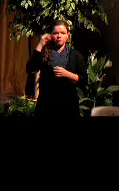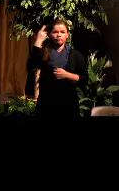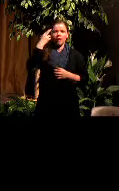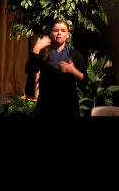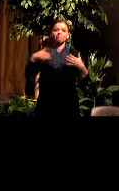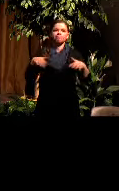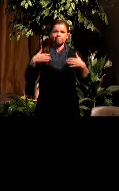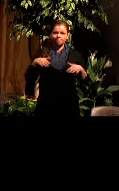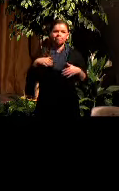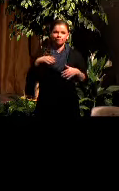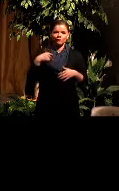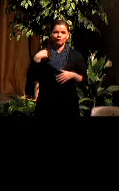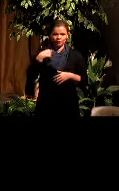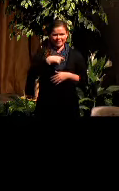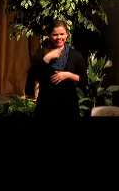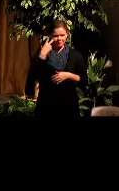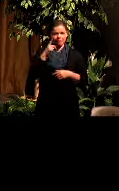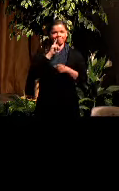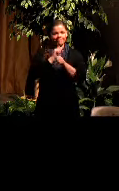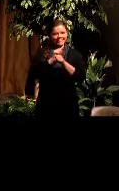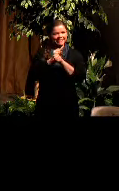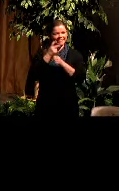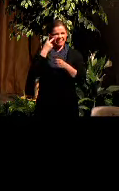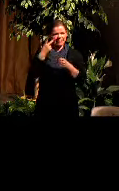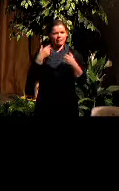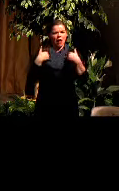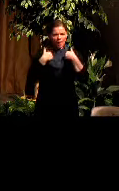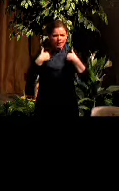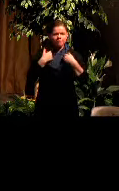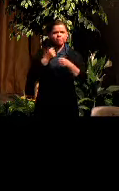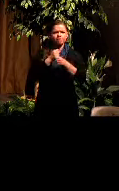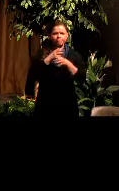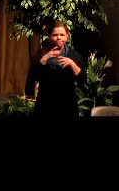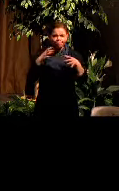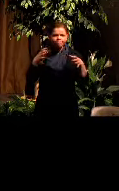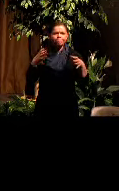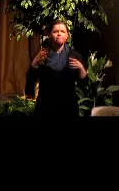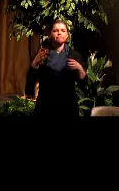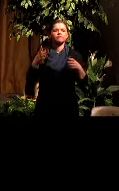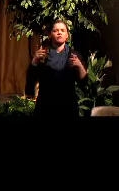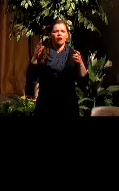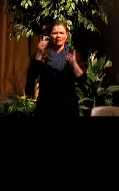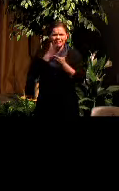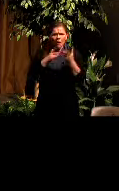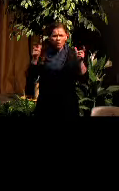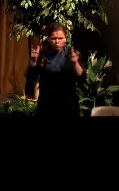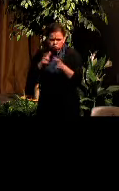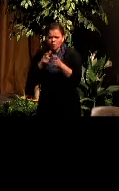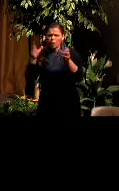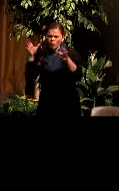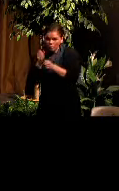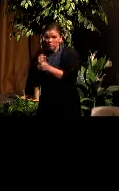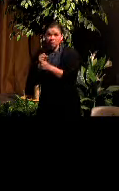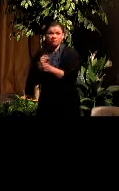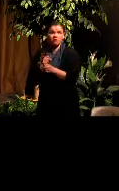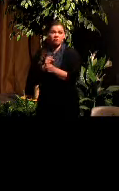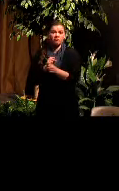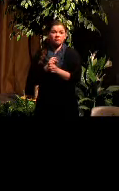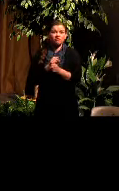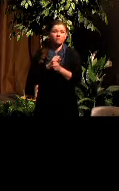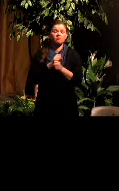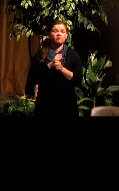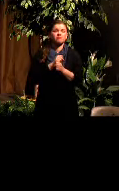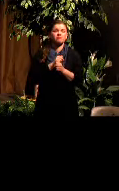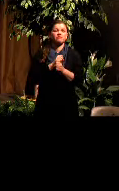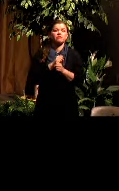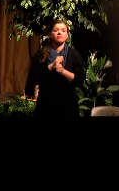beginning to see species go extinct at a rate that was unparalleled. And in fact, we know that we are now in the